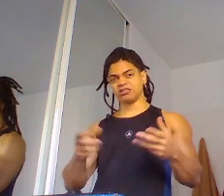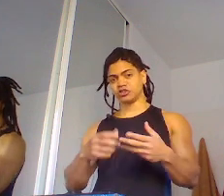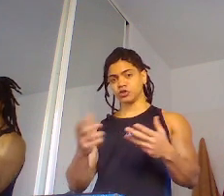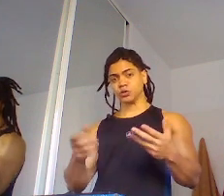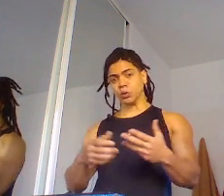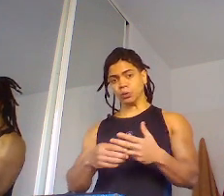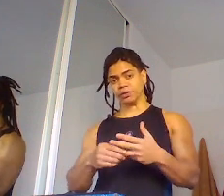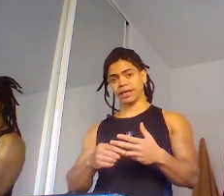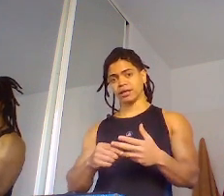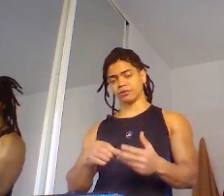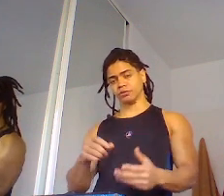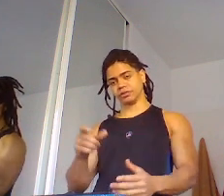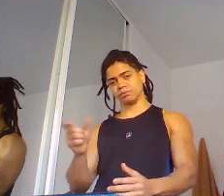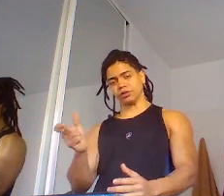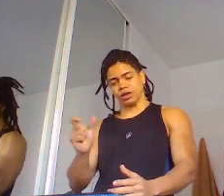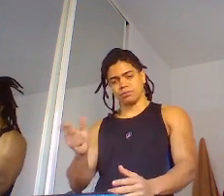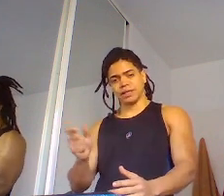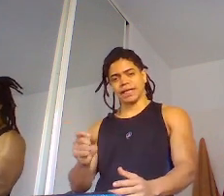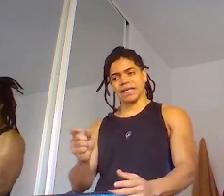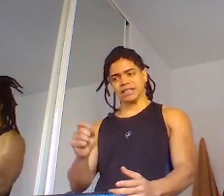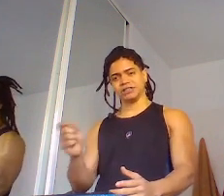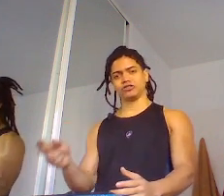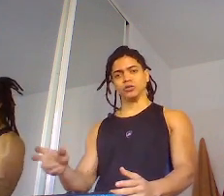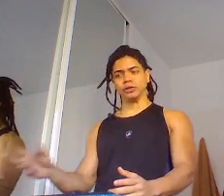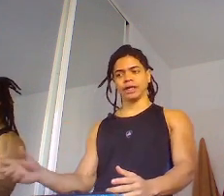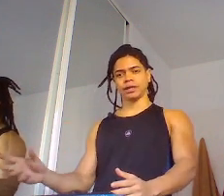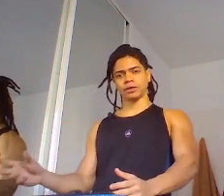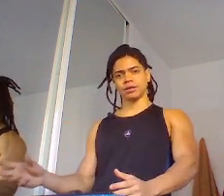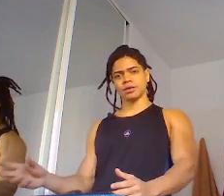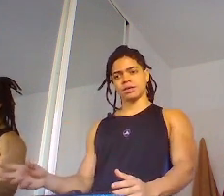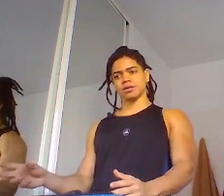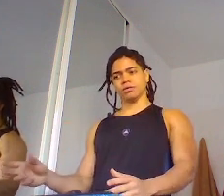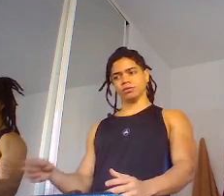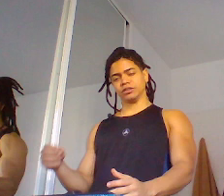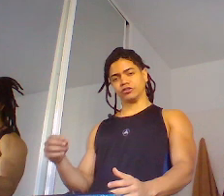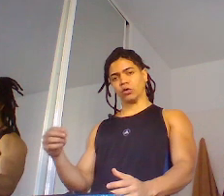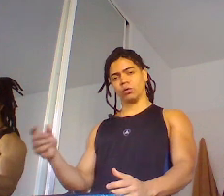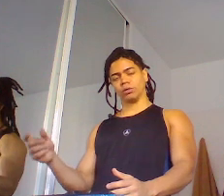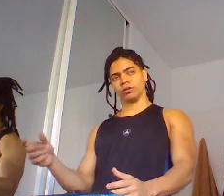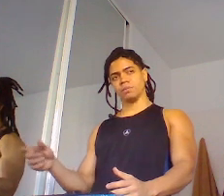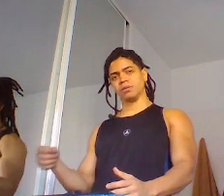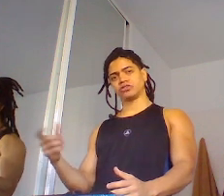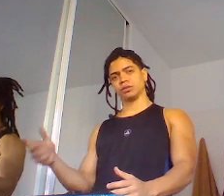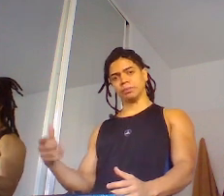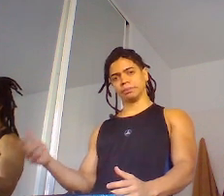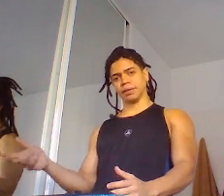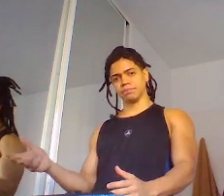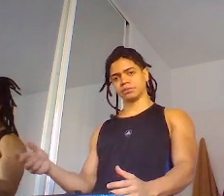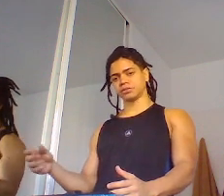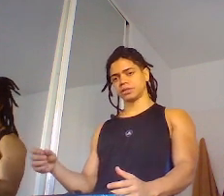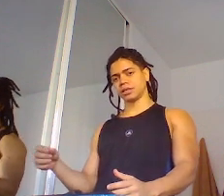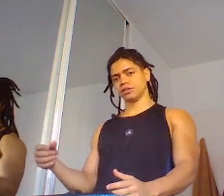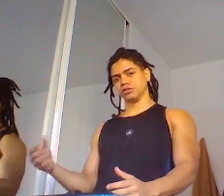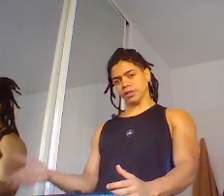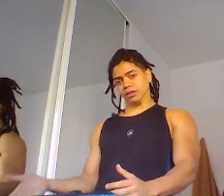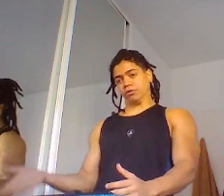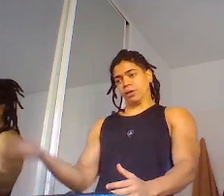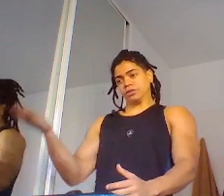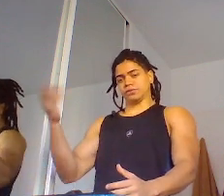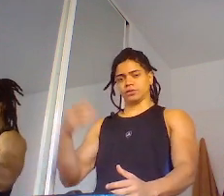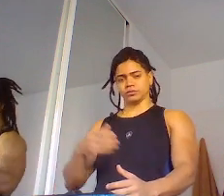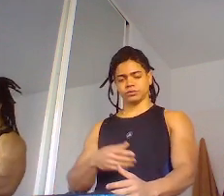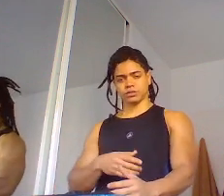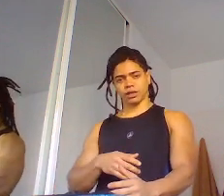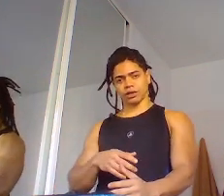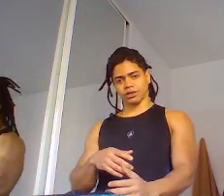they issue debt. For example, company can issue debt or these commercial papers, so they can